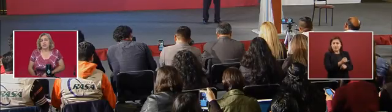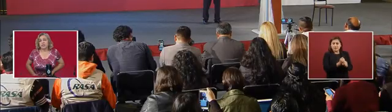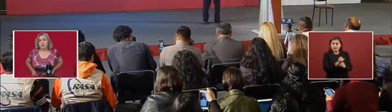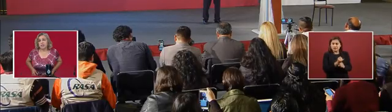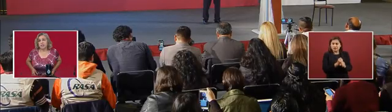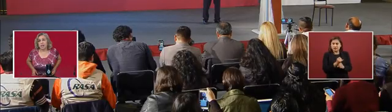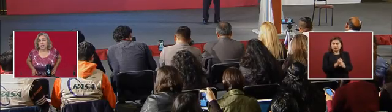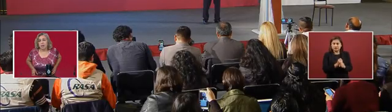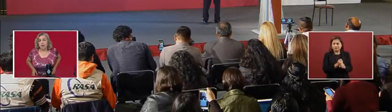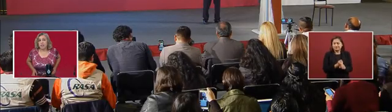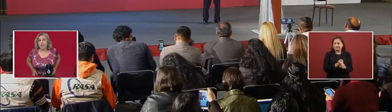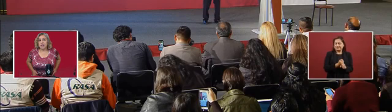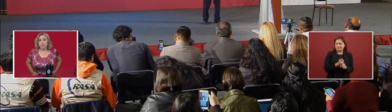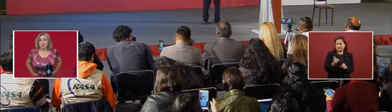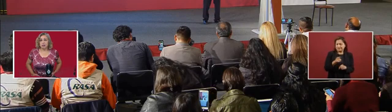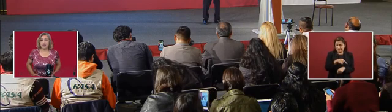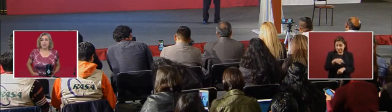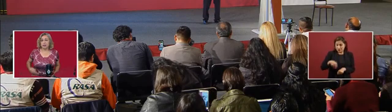of